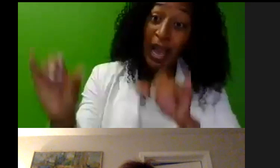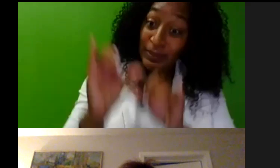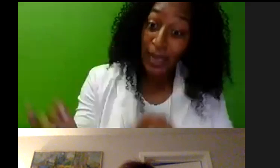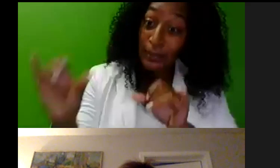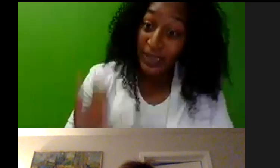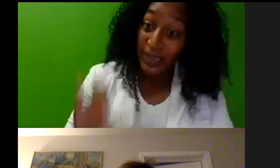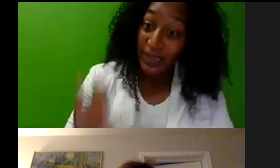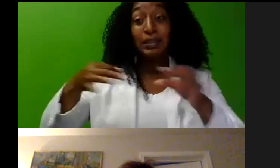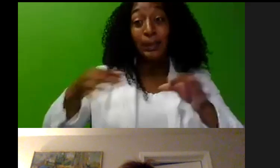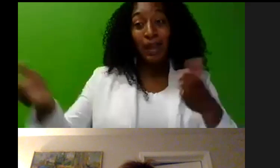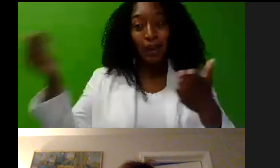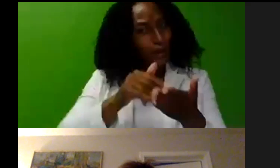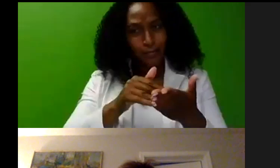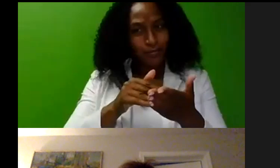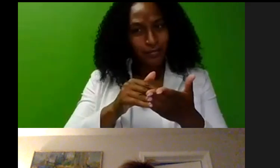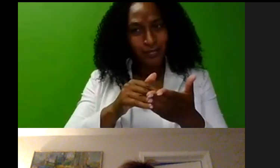I'd be,